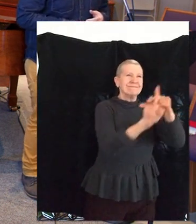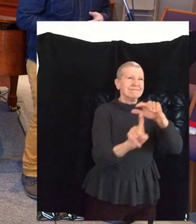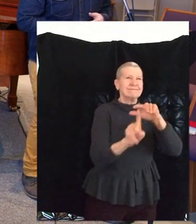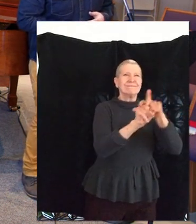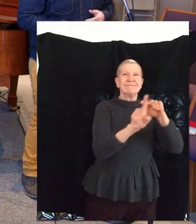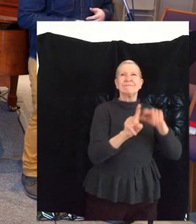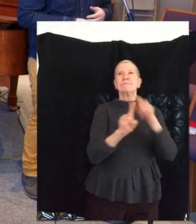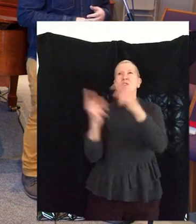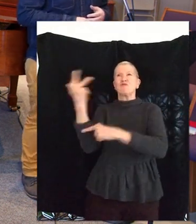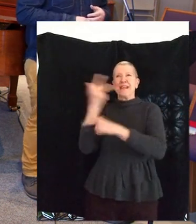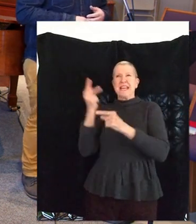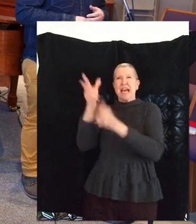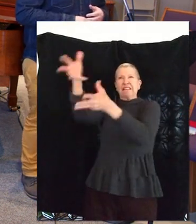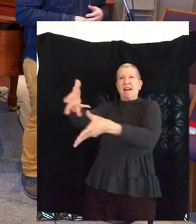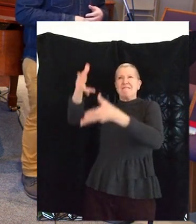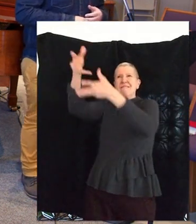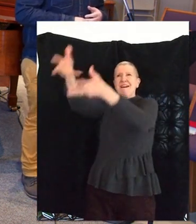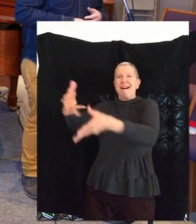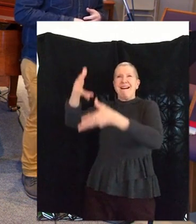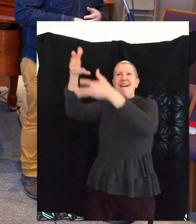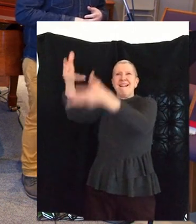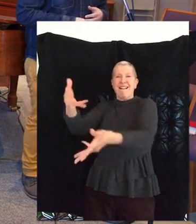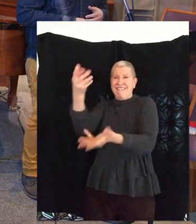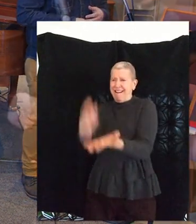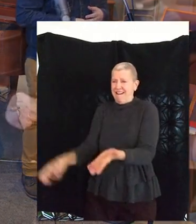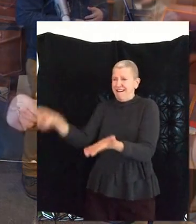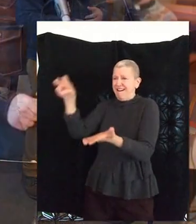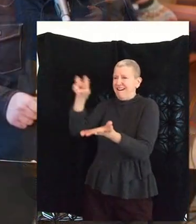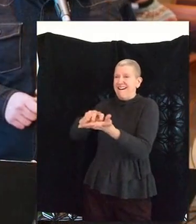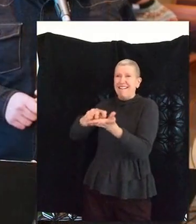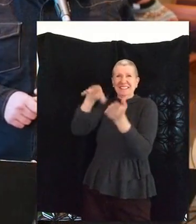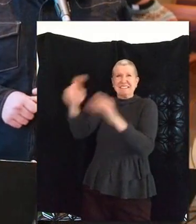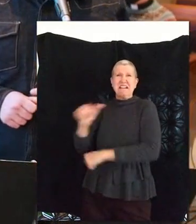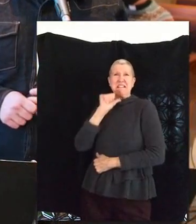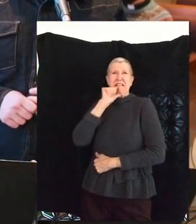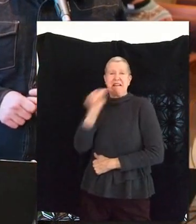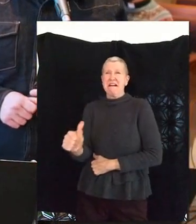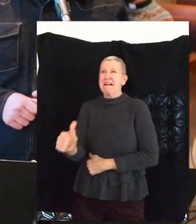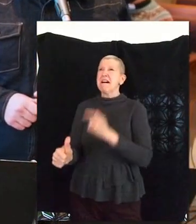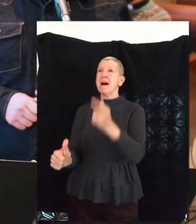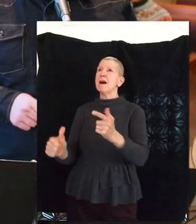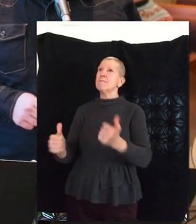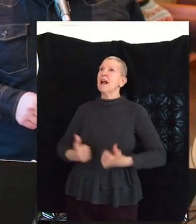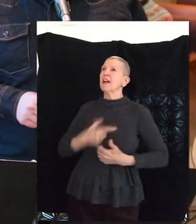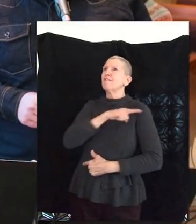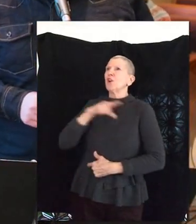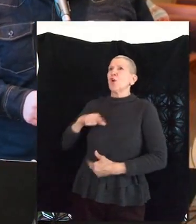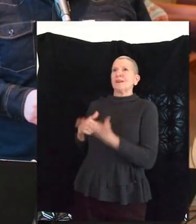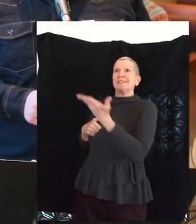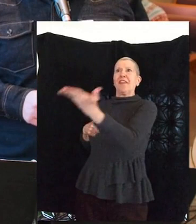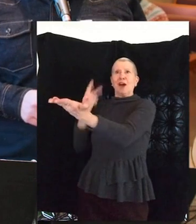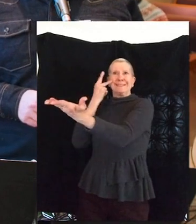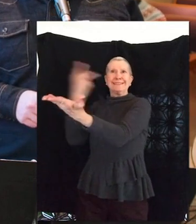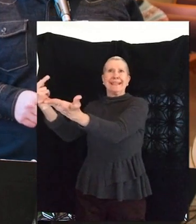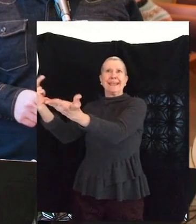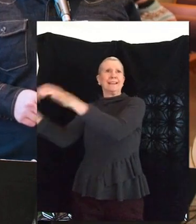the grave had lain, raised from the dead, my living Lord is seen. Love has